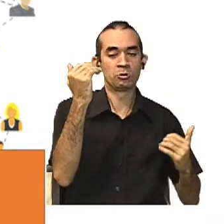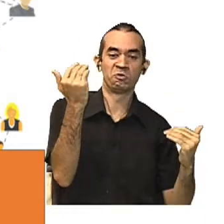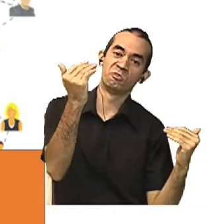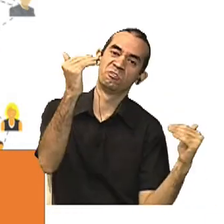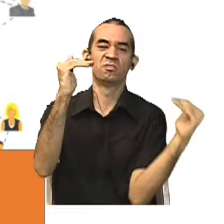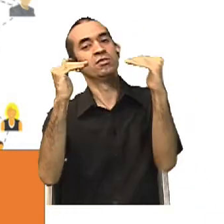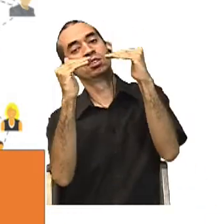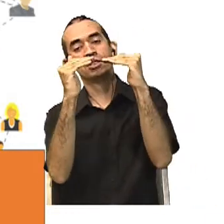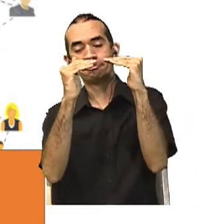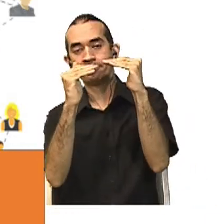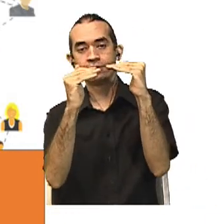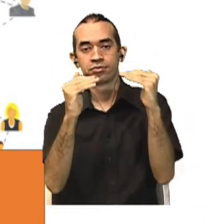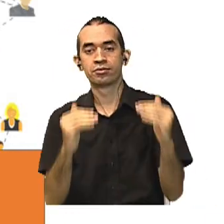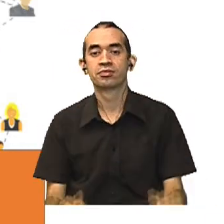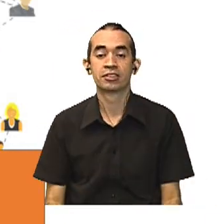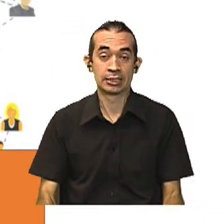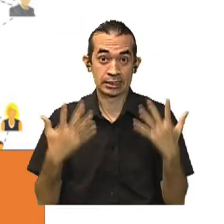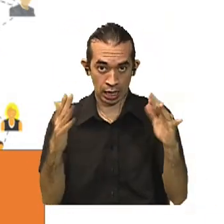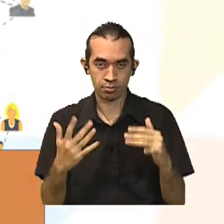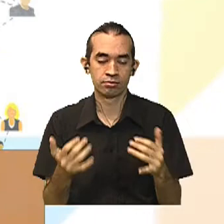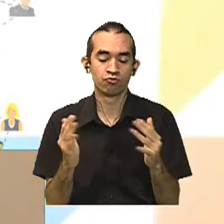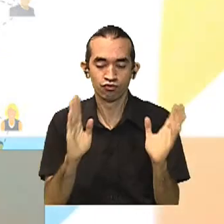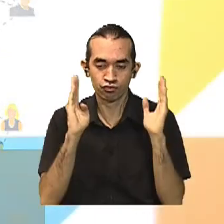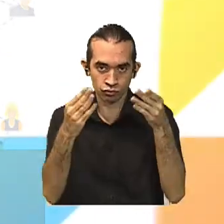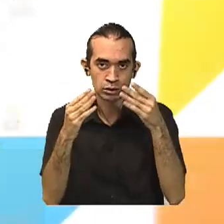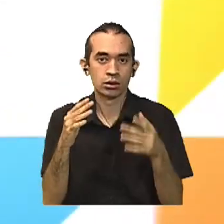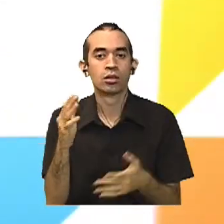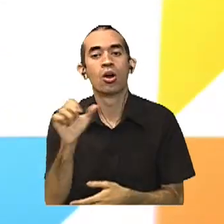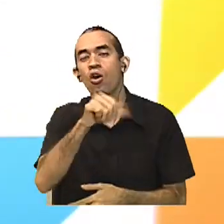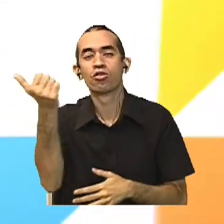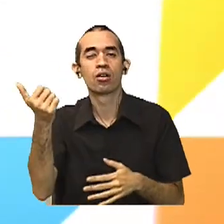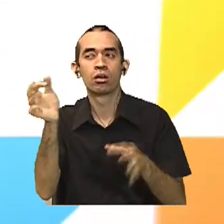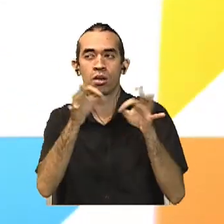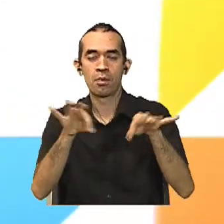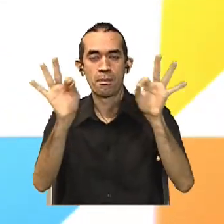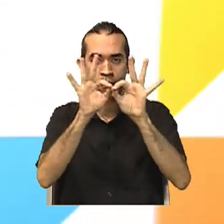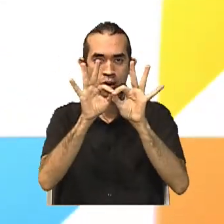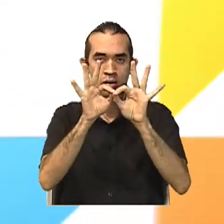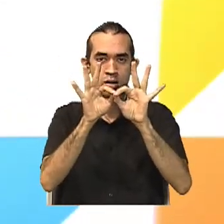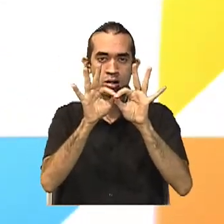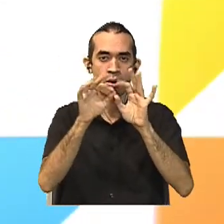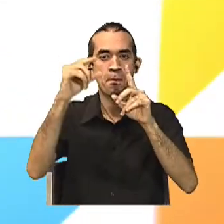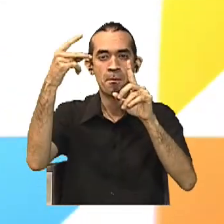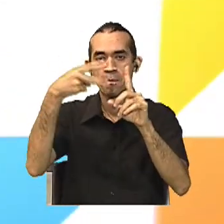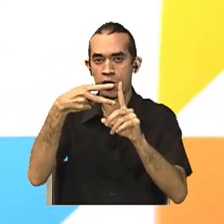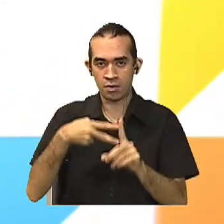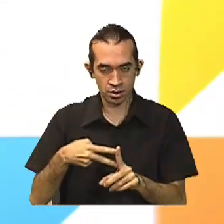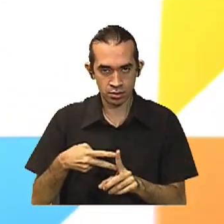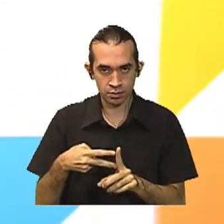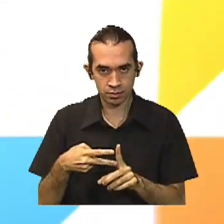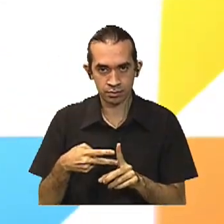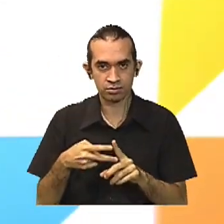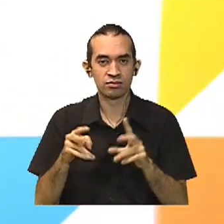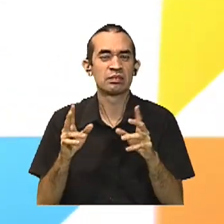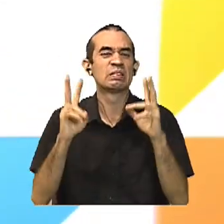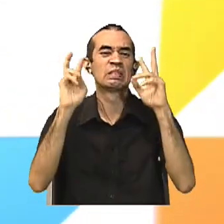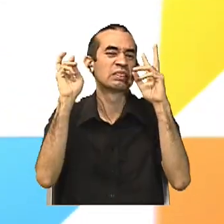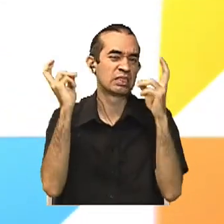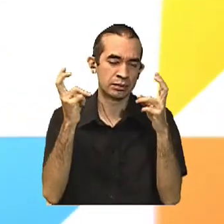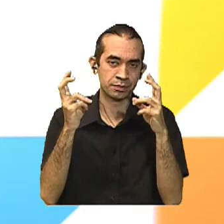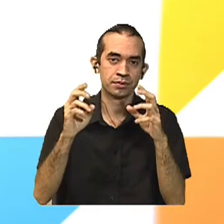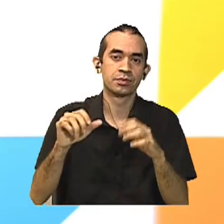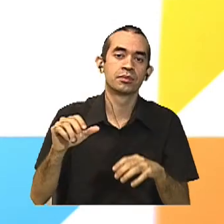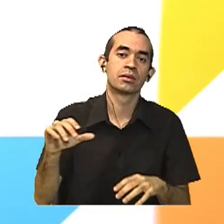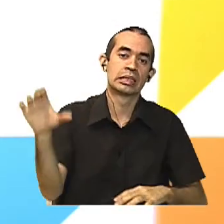Now, we are going to explore some other important vocabulary about science